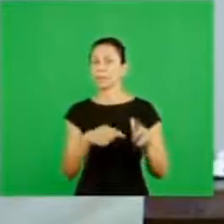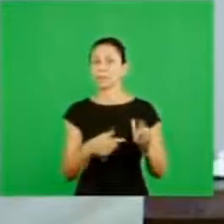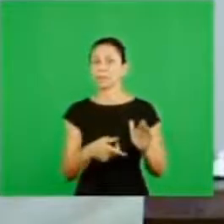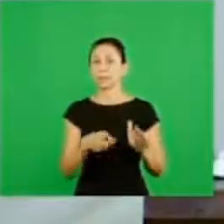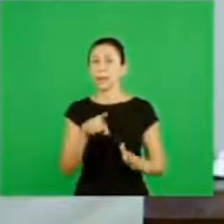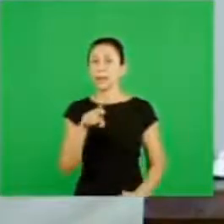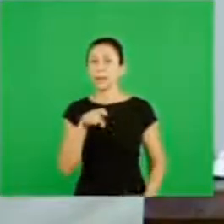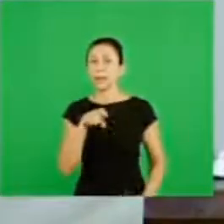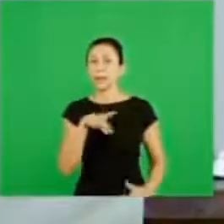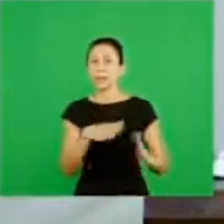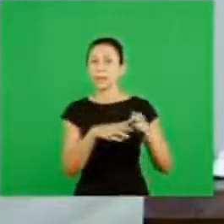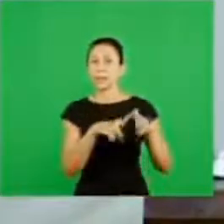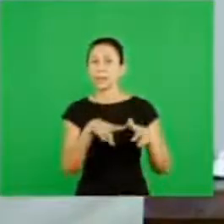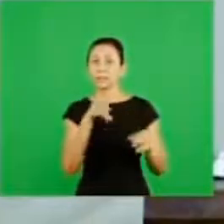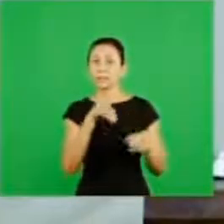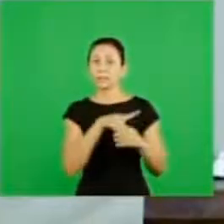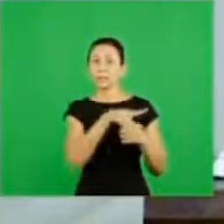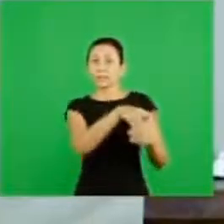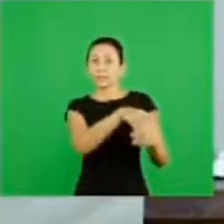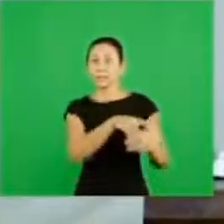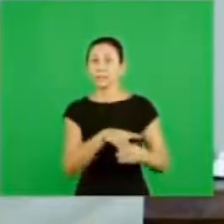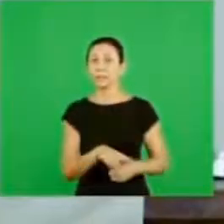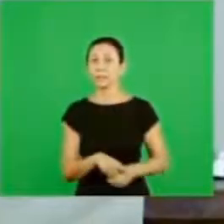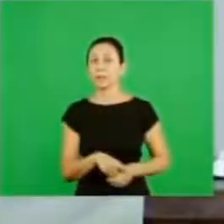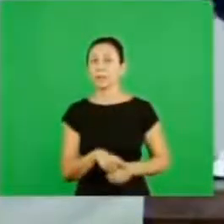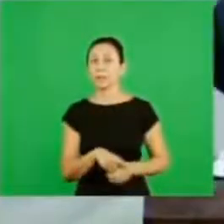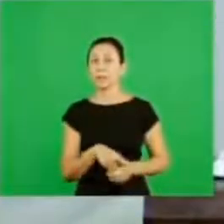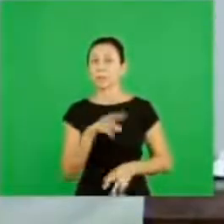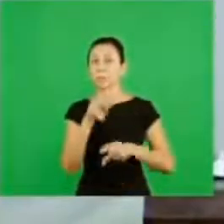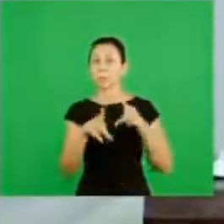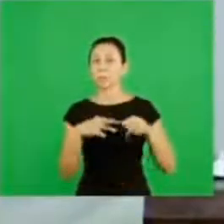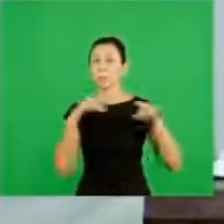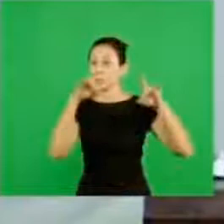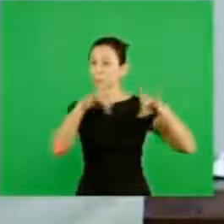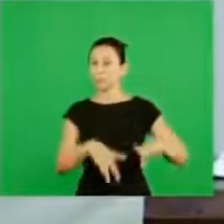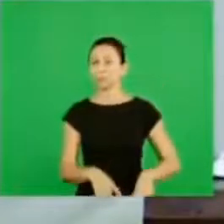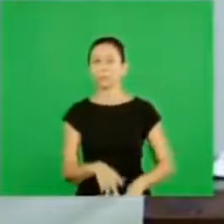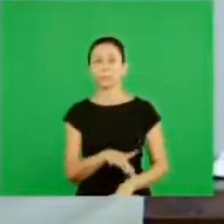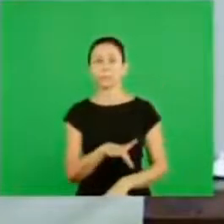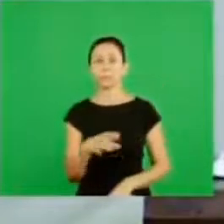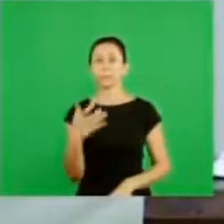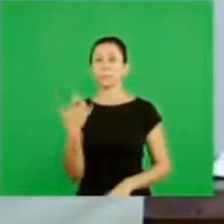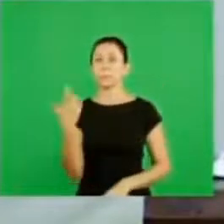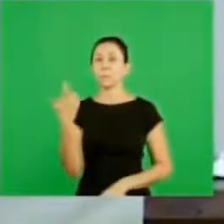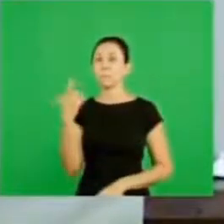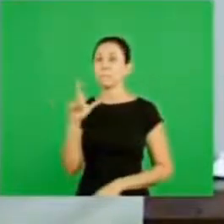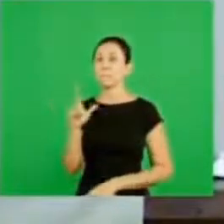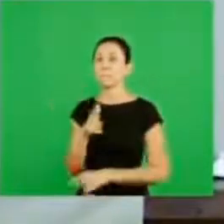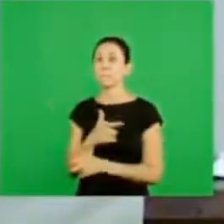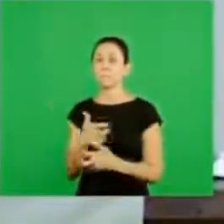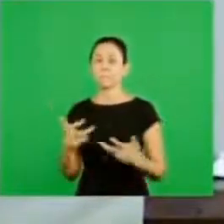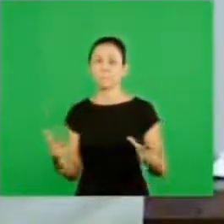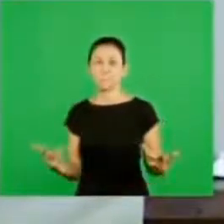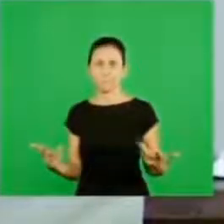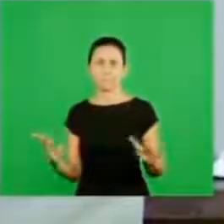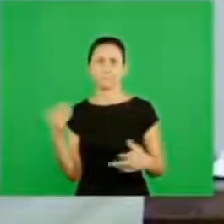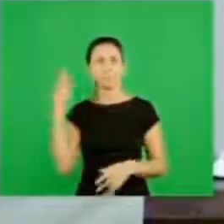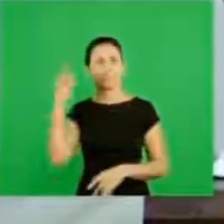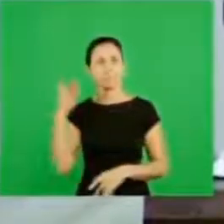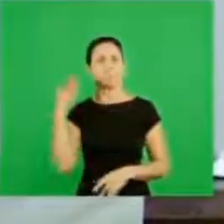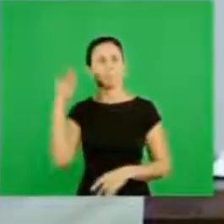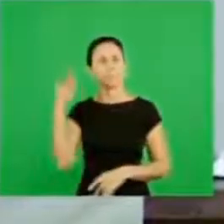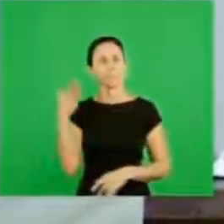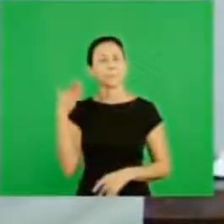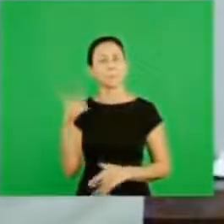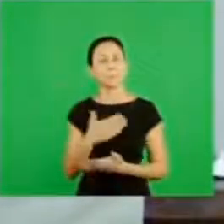said, no, you'll give tithe to the church where you left. Because I didn't abandon my people.